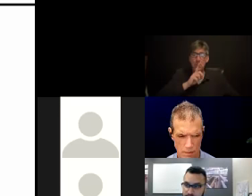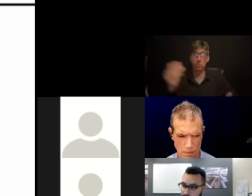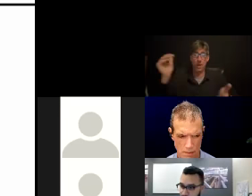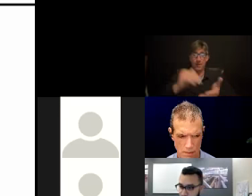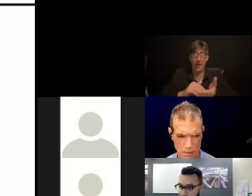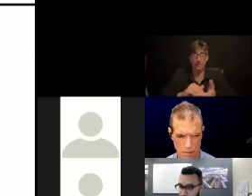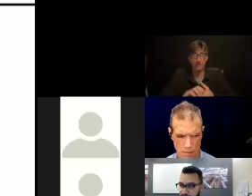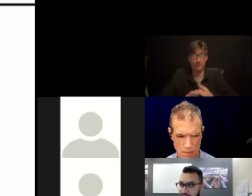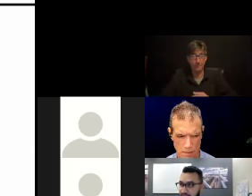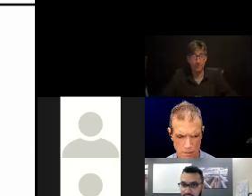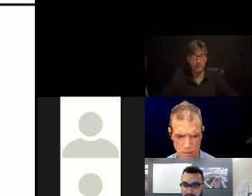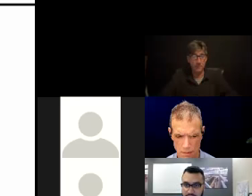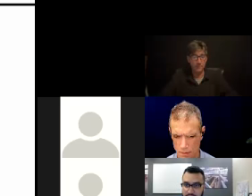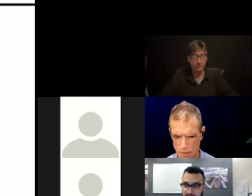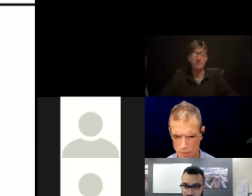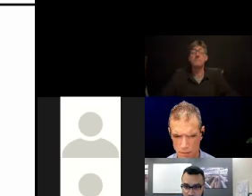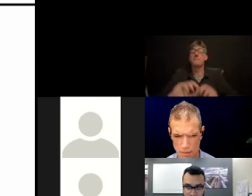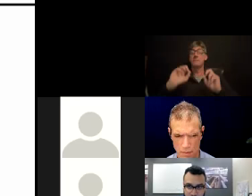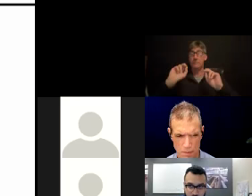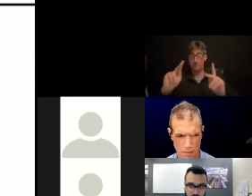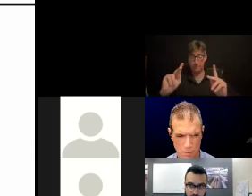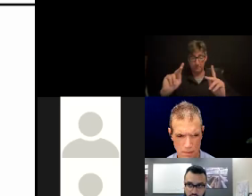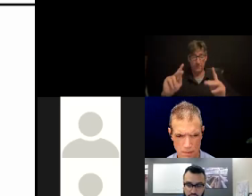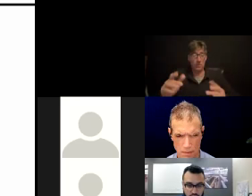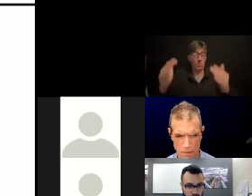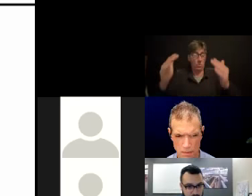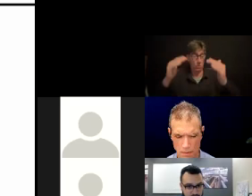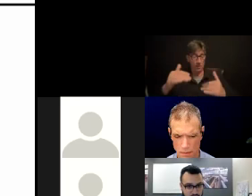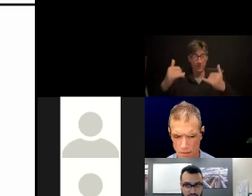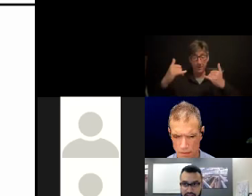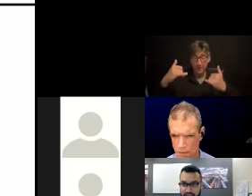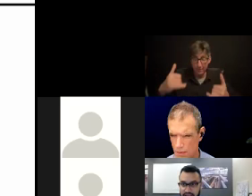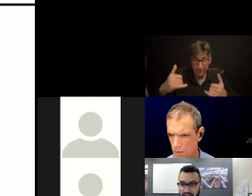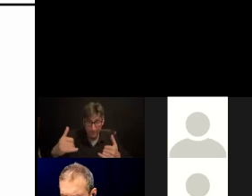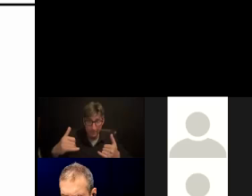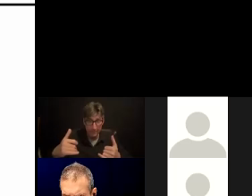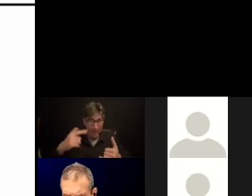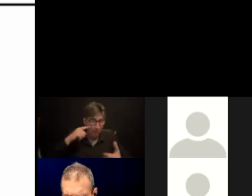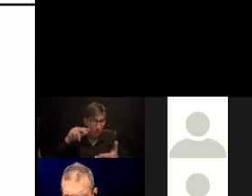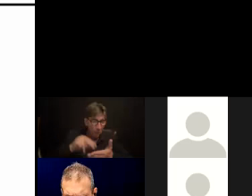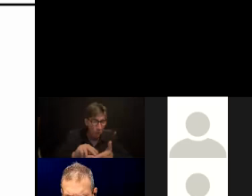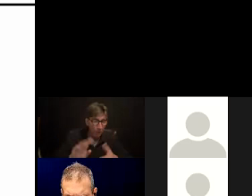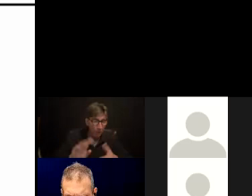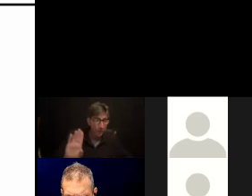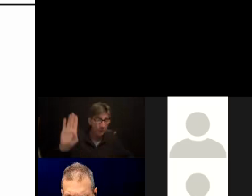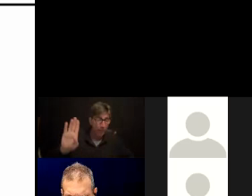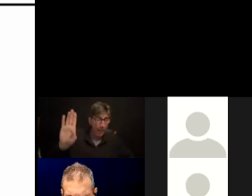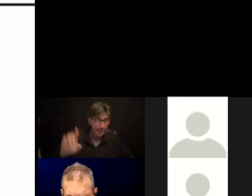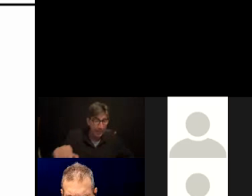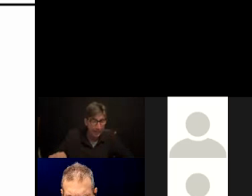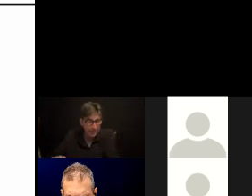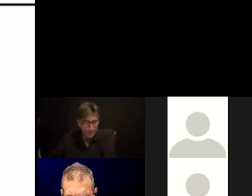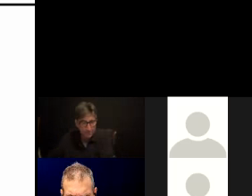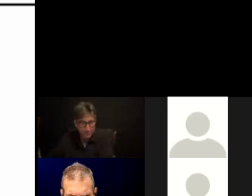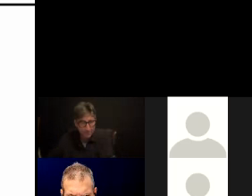And with that, I am going to go look at the raised hands. And I see